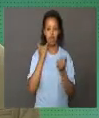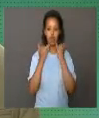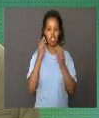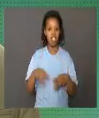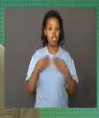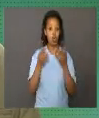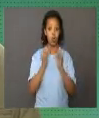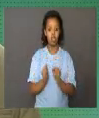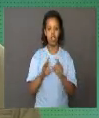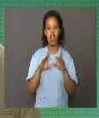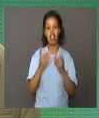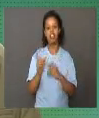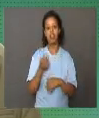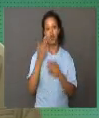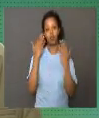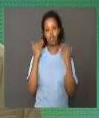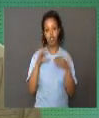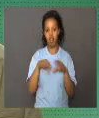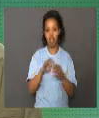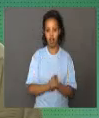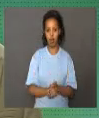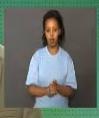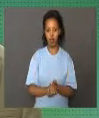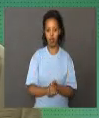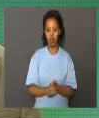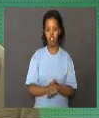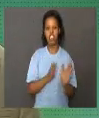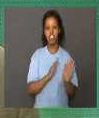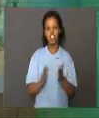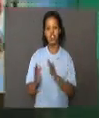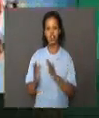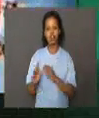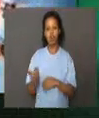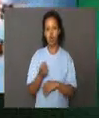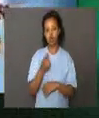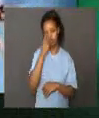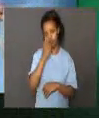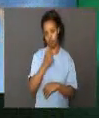lesson. Students, I hope you are ready to begin.